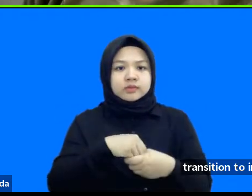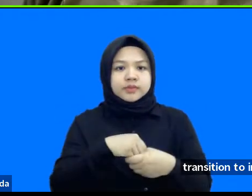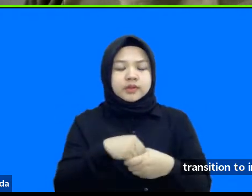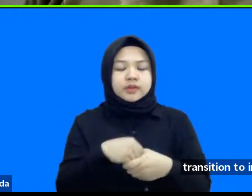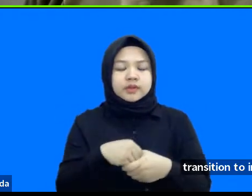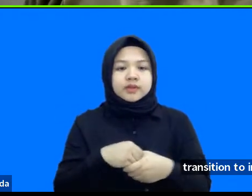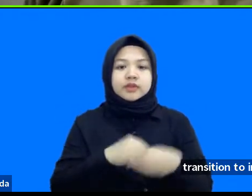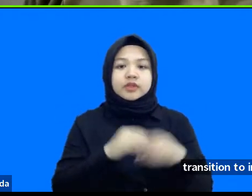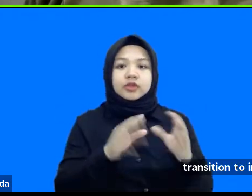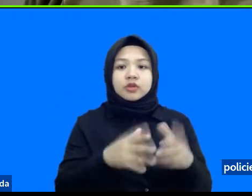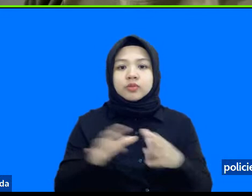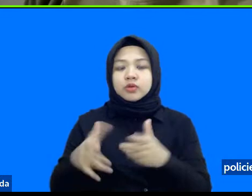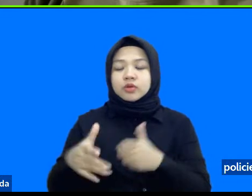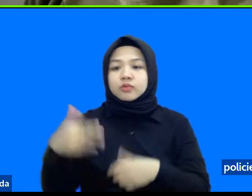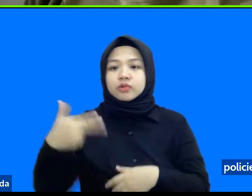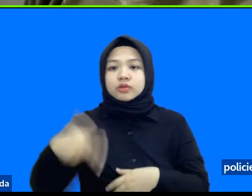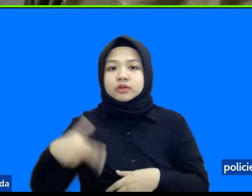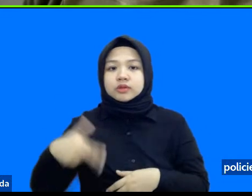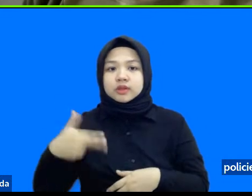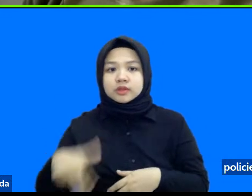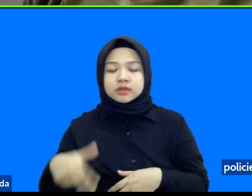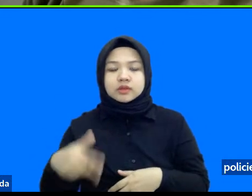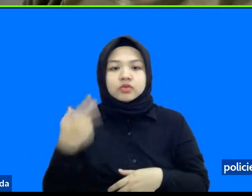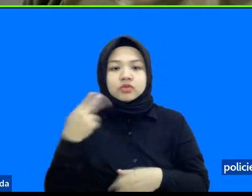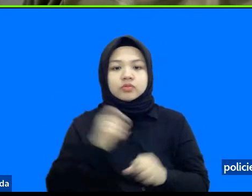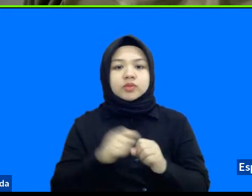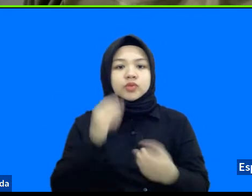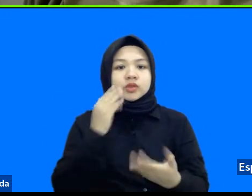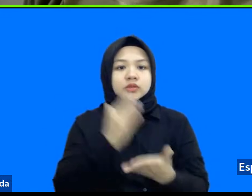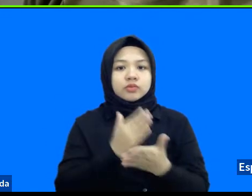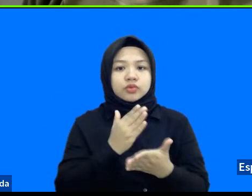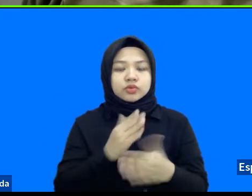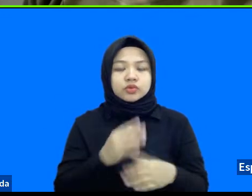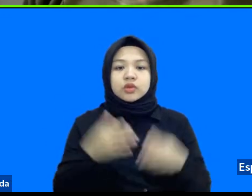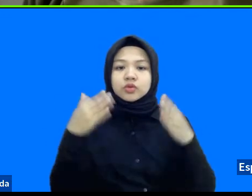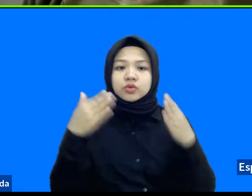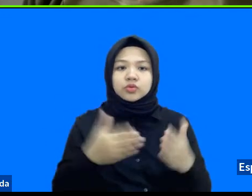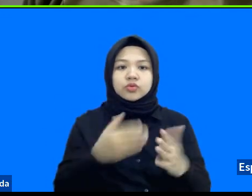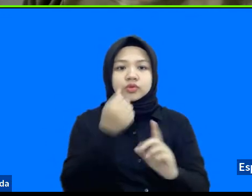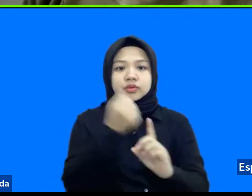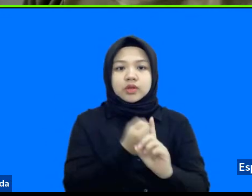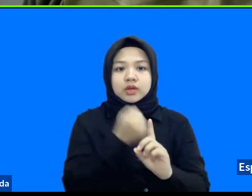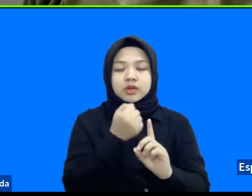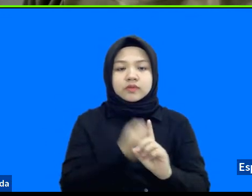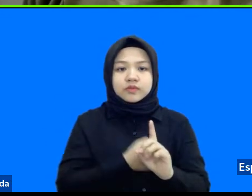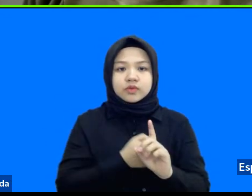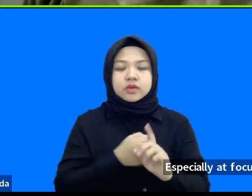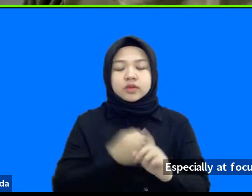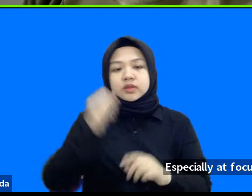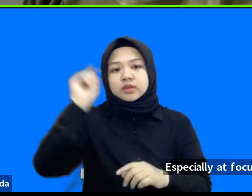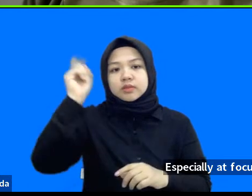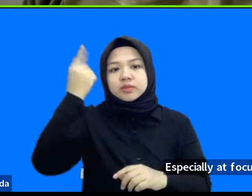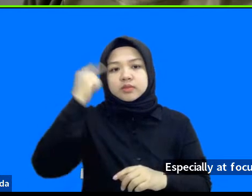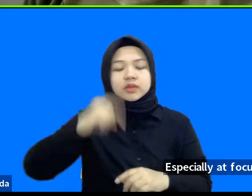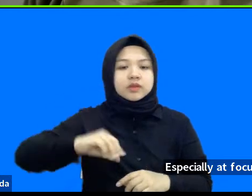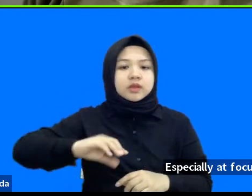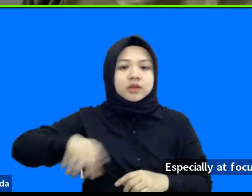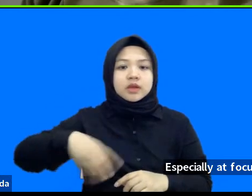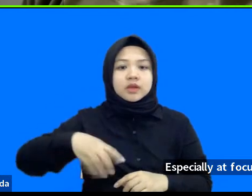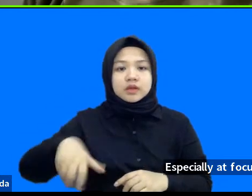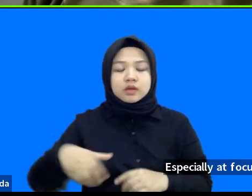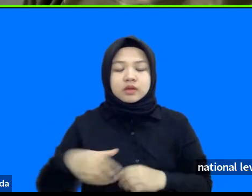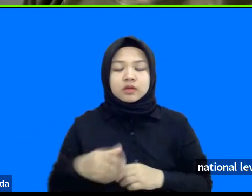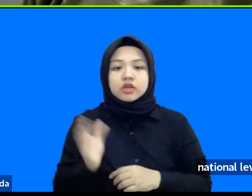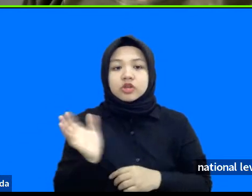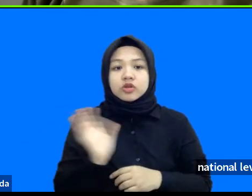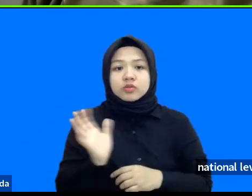inclusive, especially advocacy to local government, not only at the national level? And what is the output? Is it